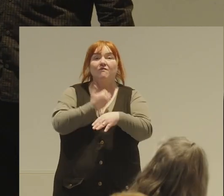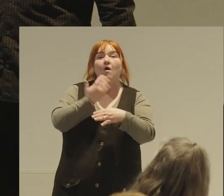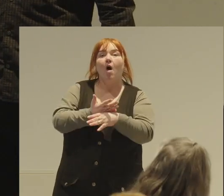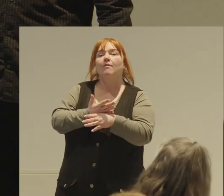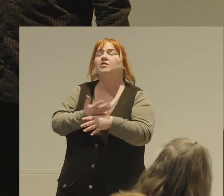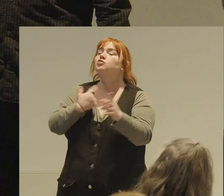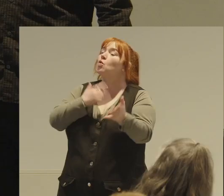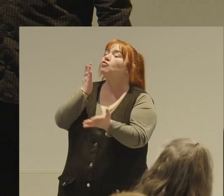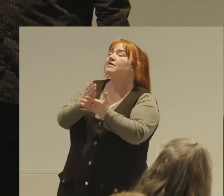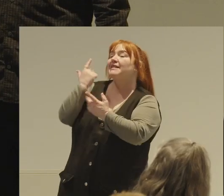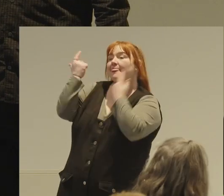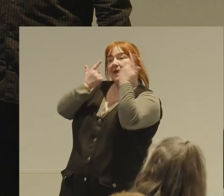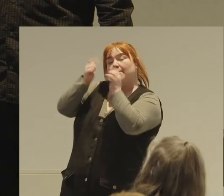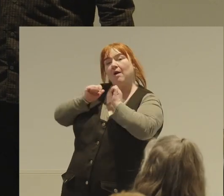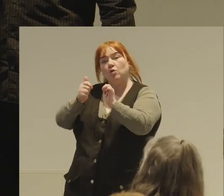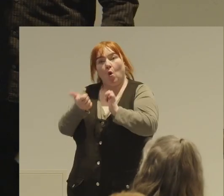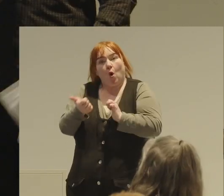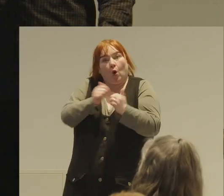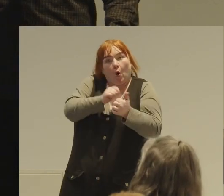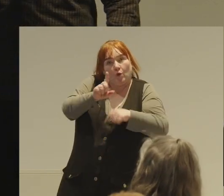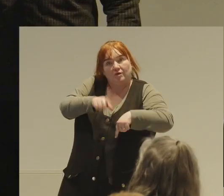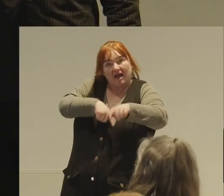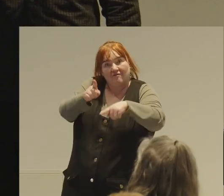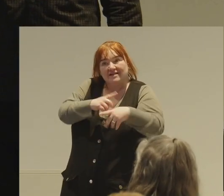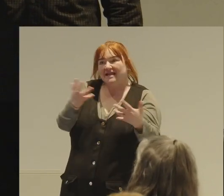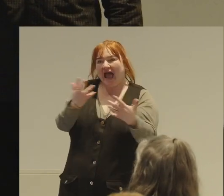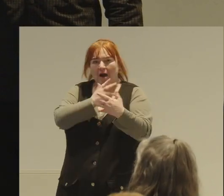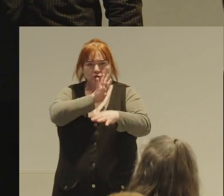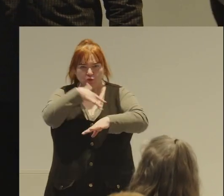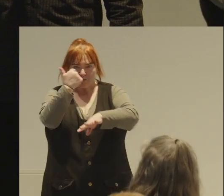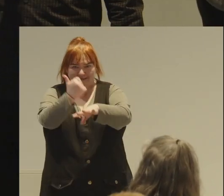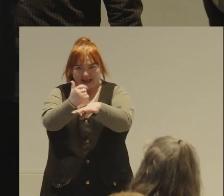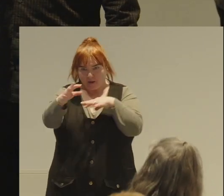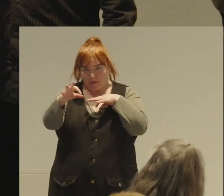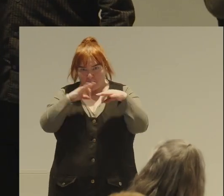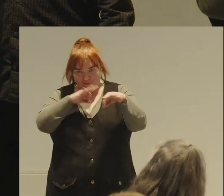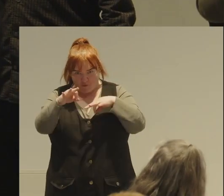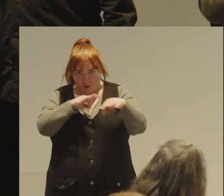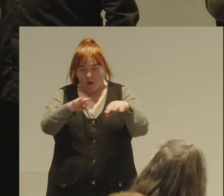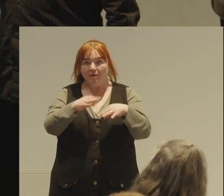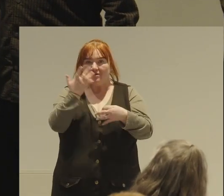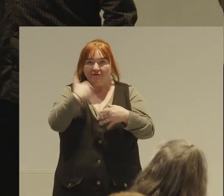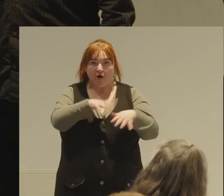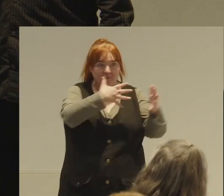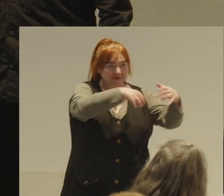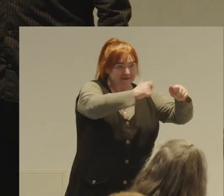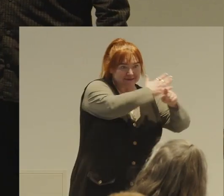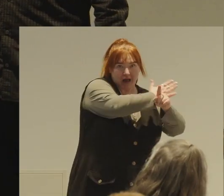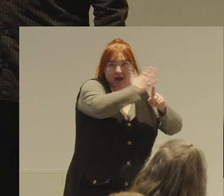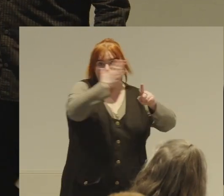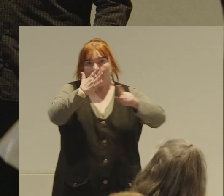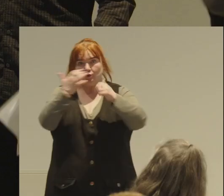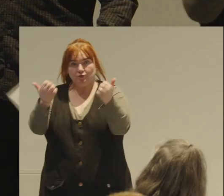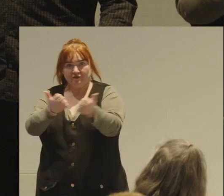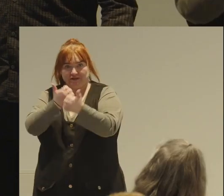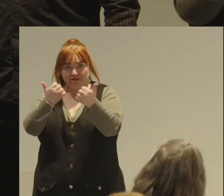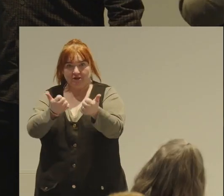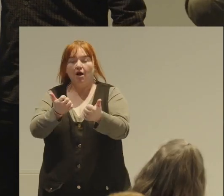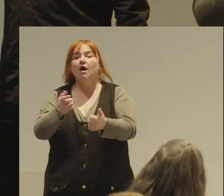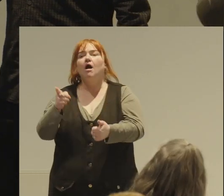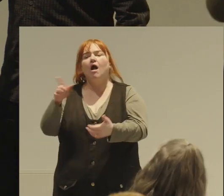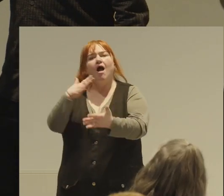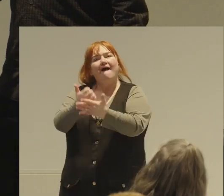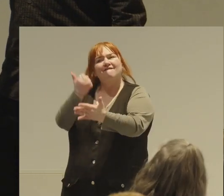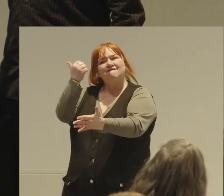to stage a performance right from the very beginning to realization as well. And there was a brilliant moment, Charlotte, as well, you know, when you went down to